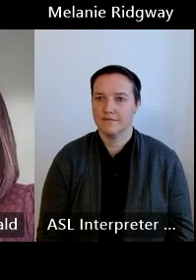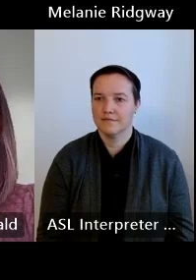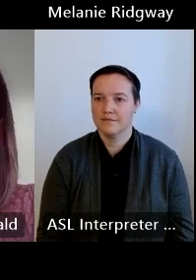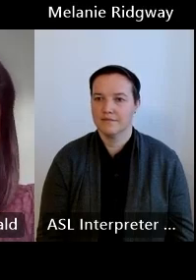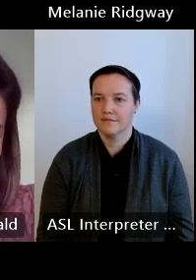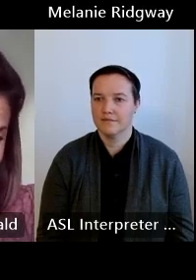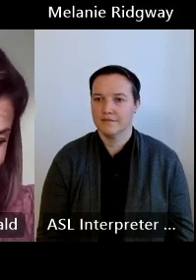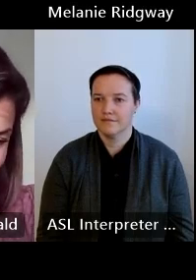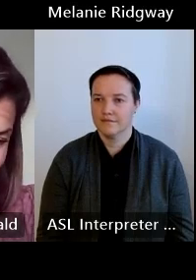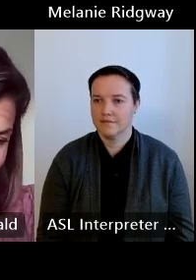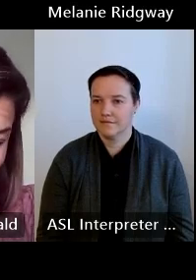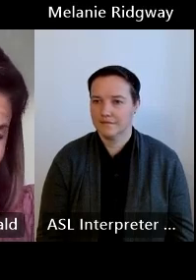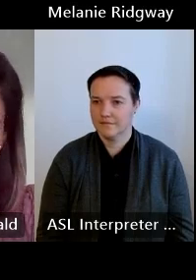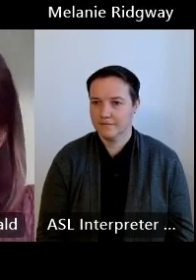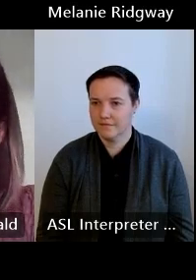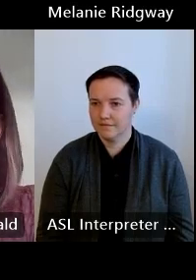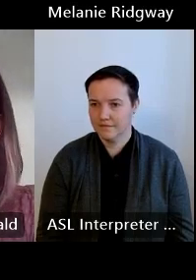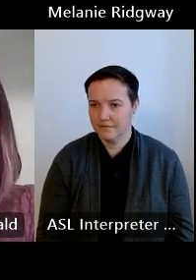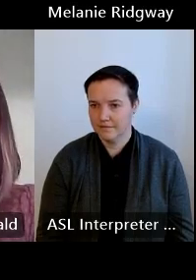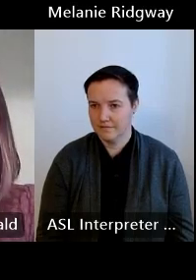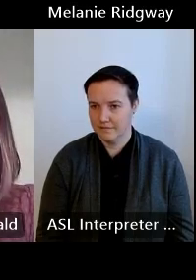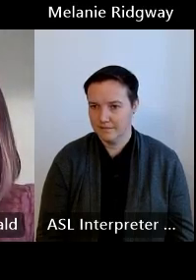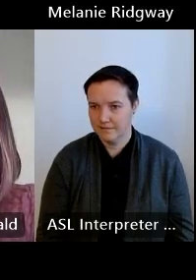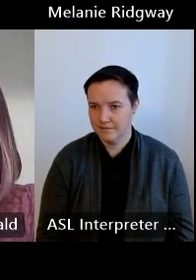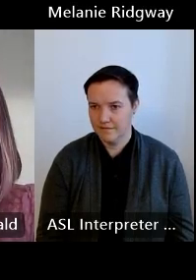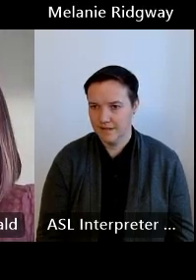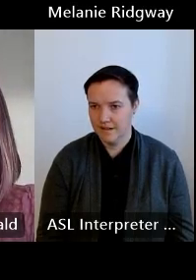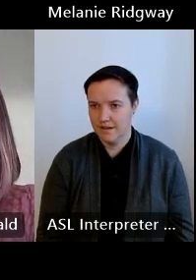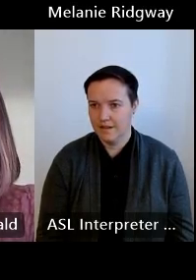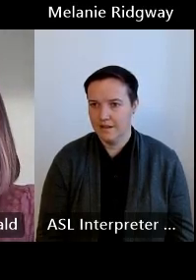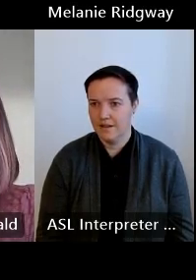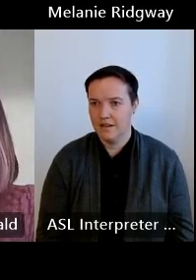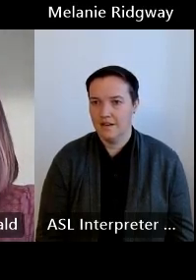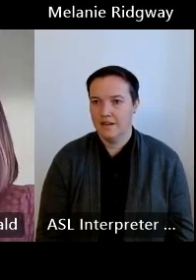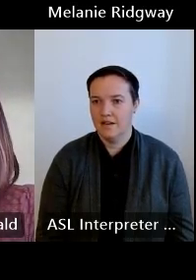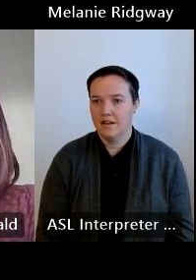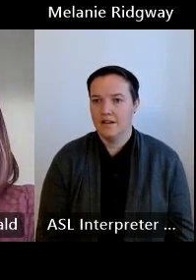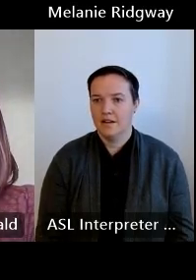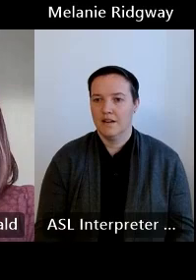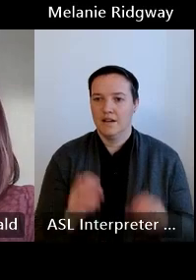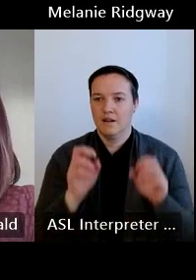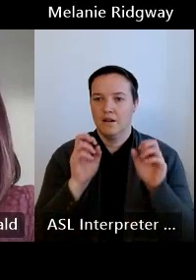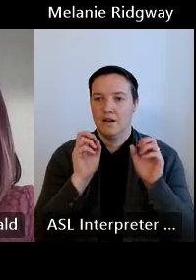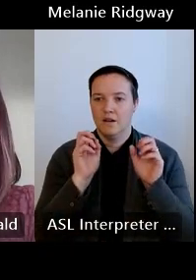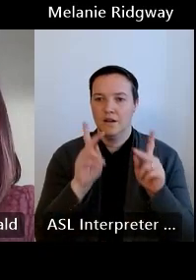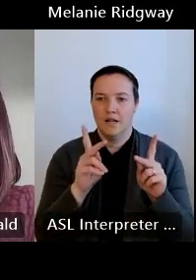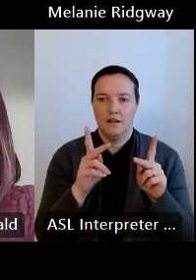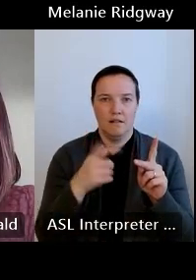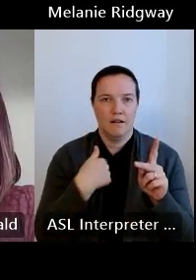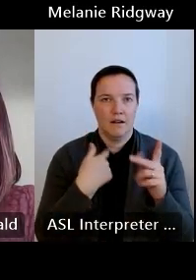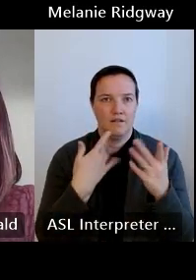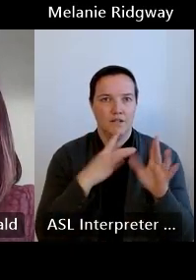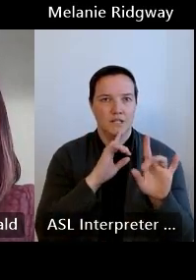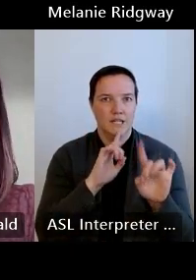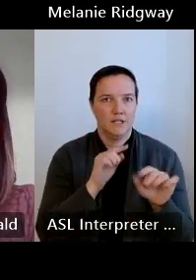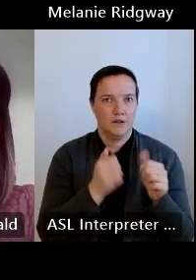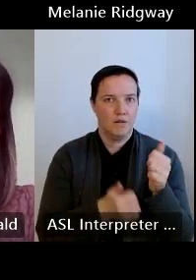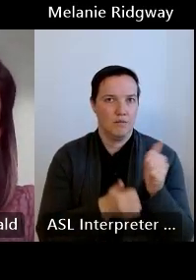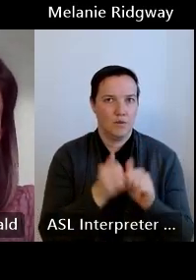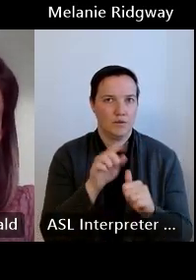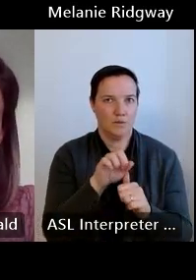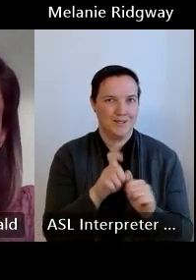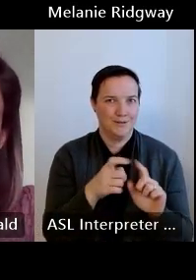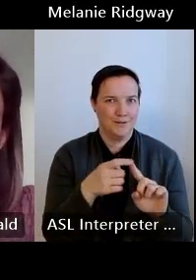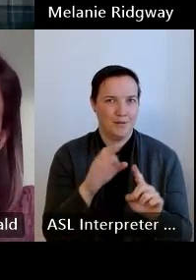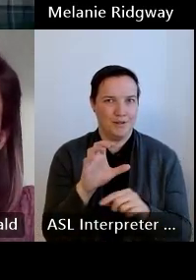Okay, I think we've addressed most of the questions in the chat. So I am going to pass